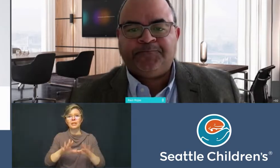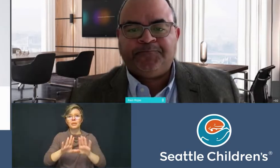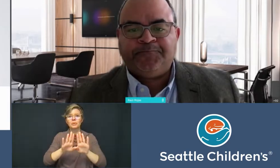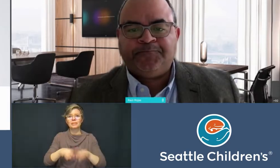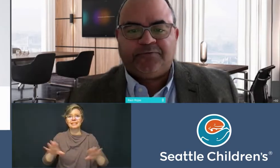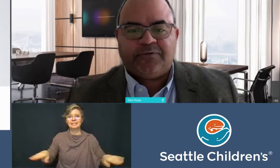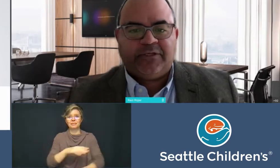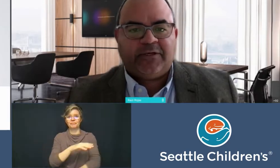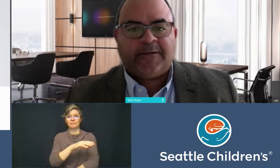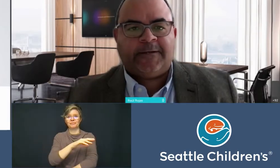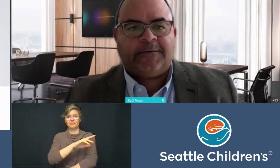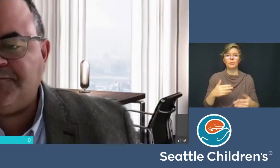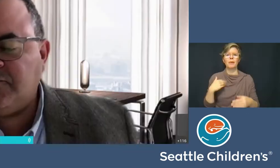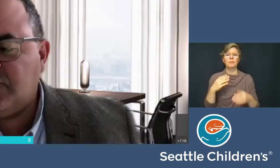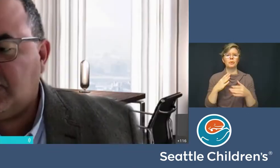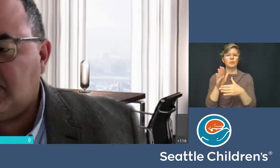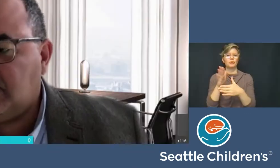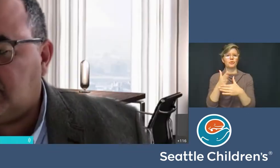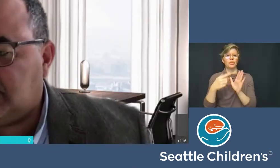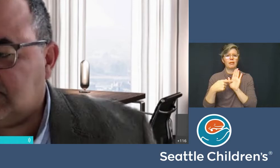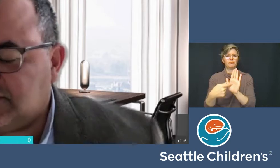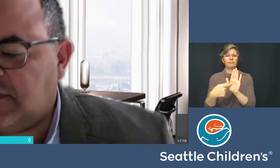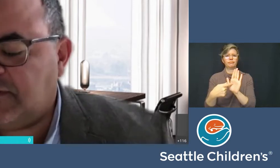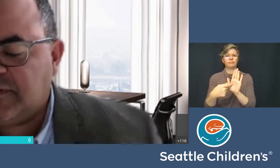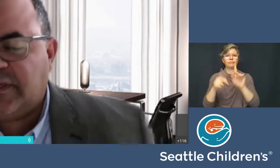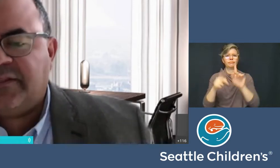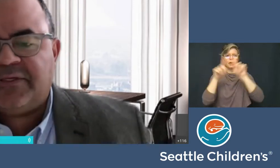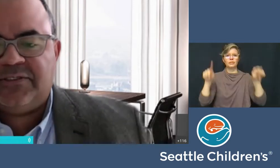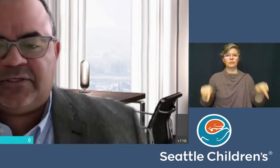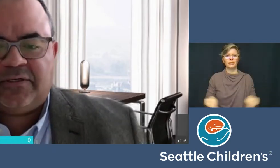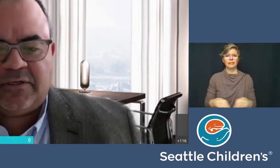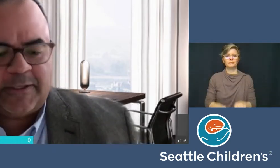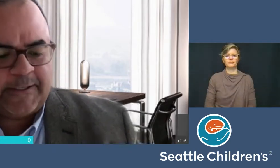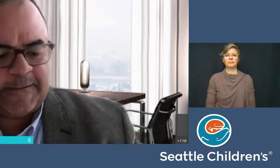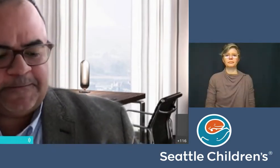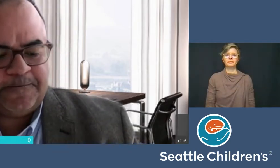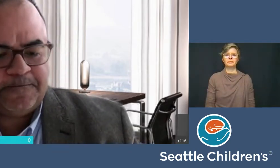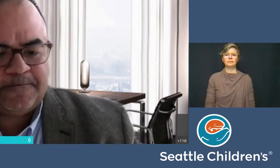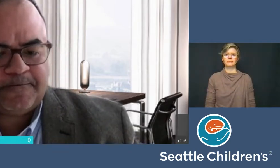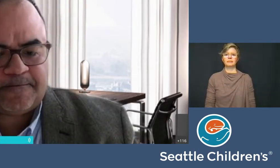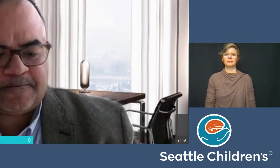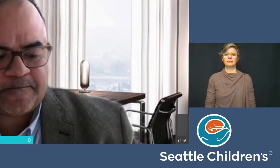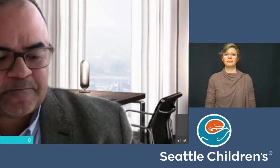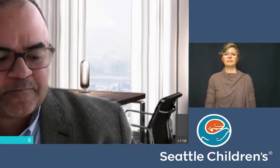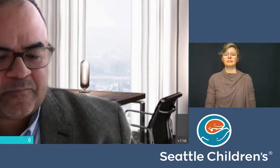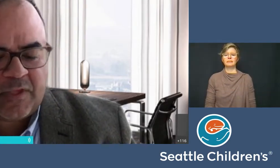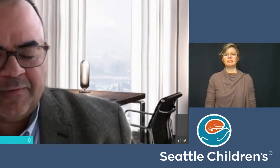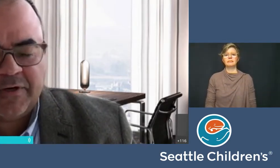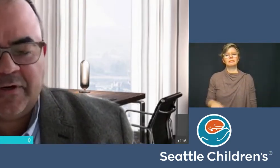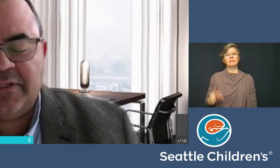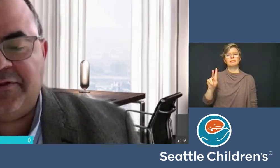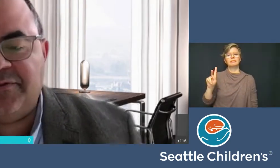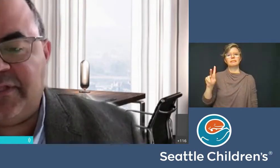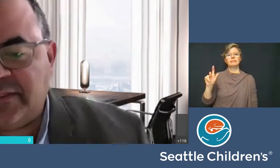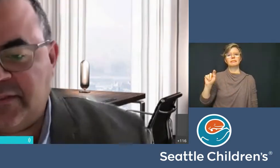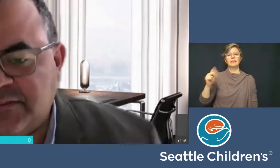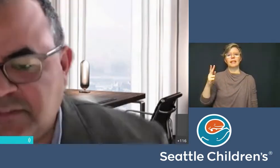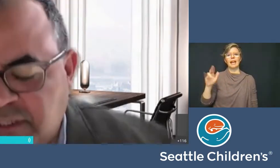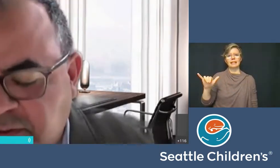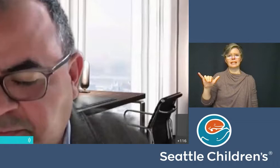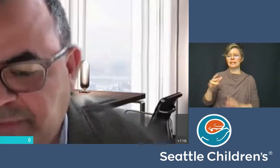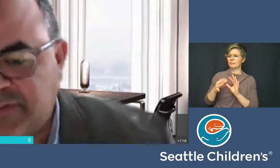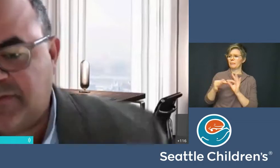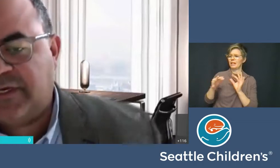this opportunity. As Kathy mentioned, I'm currently at UT